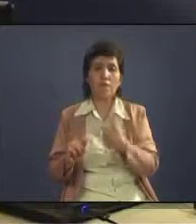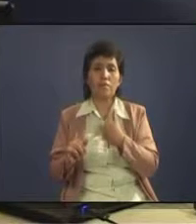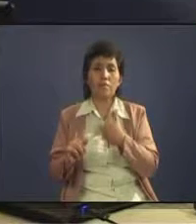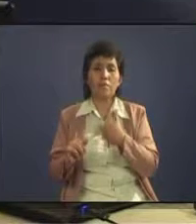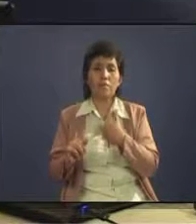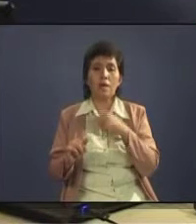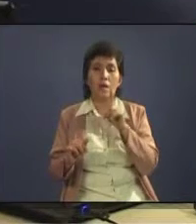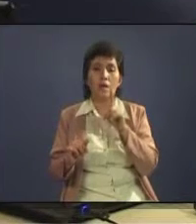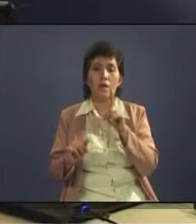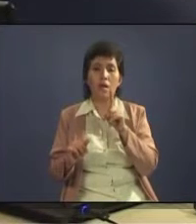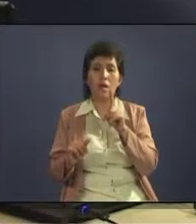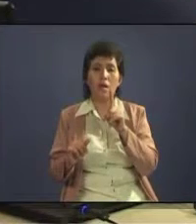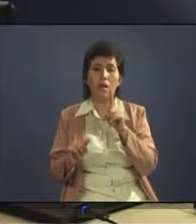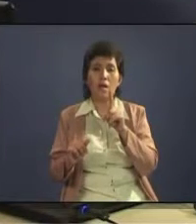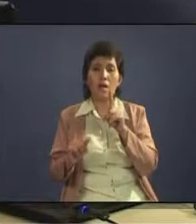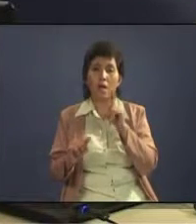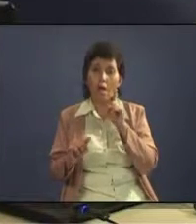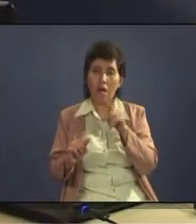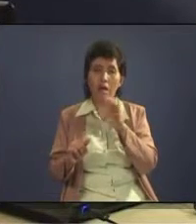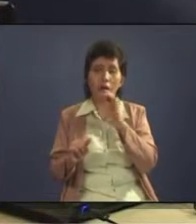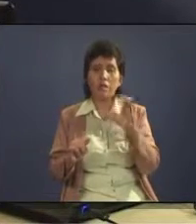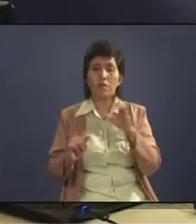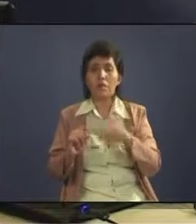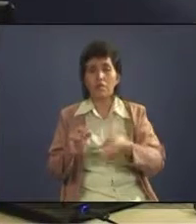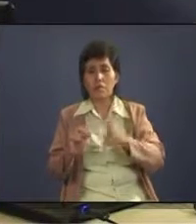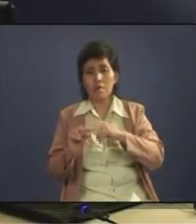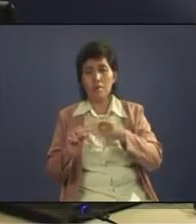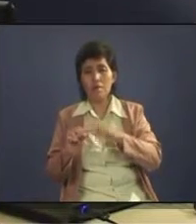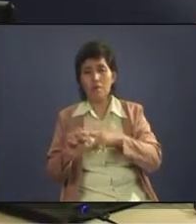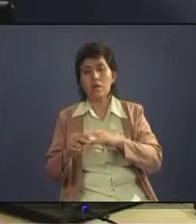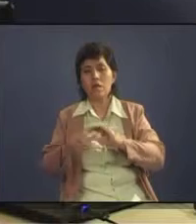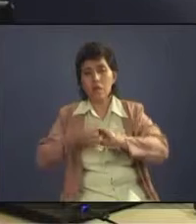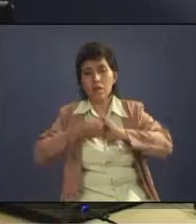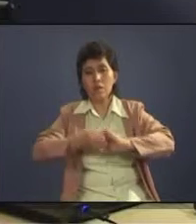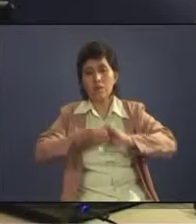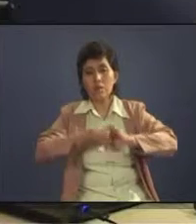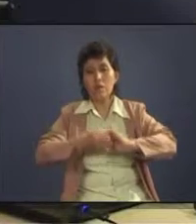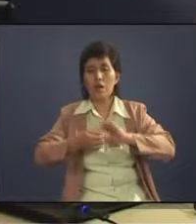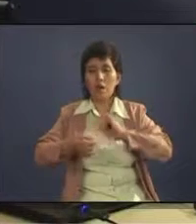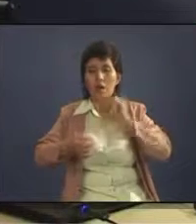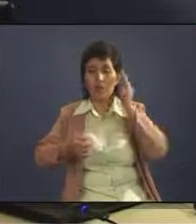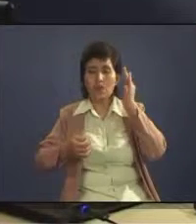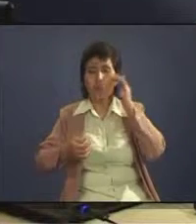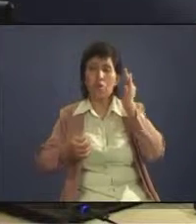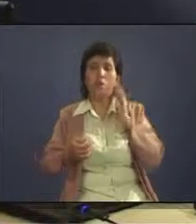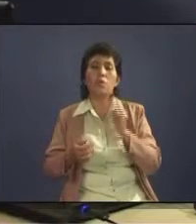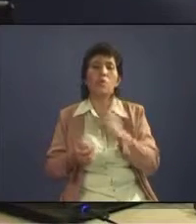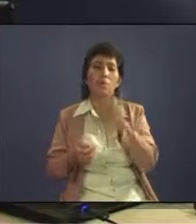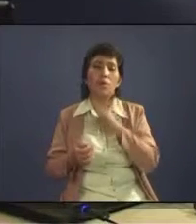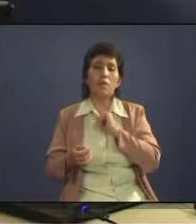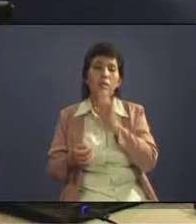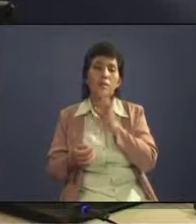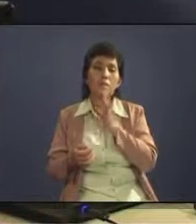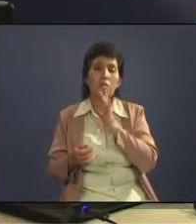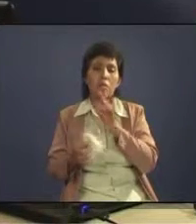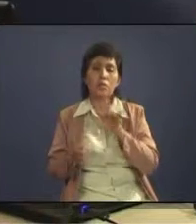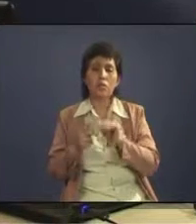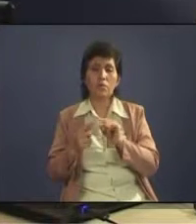100 plus friends, okay? But they are close friends that I know, that I talk, okay?